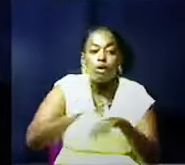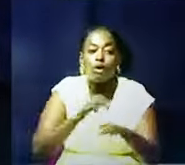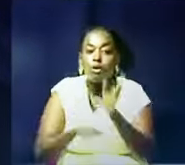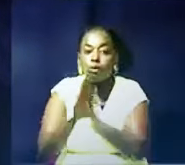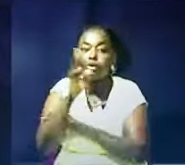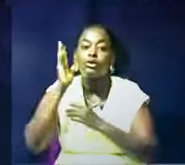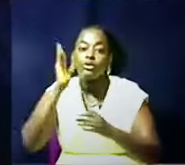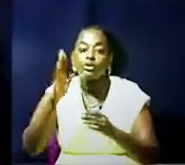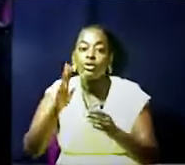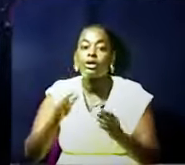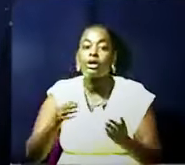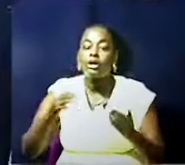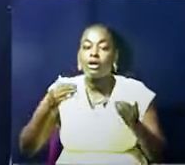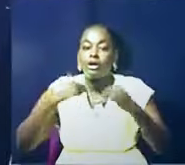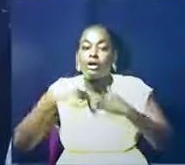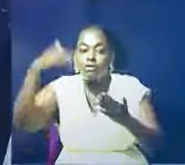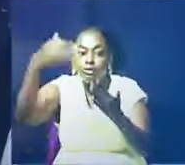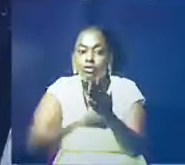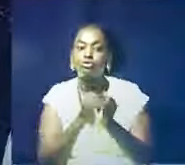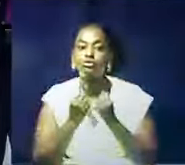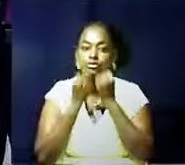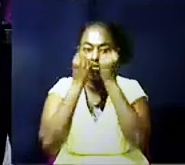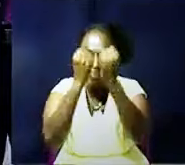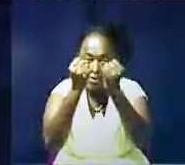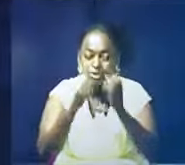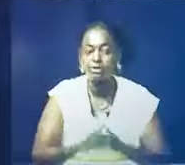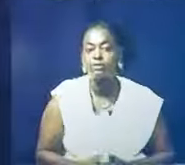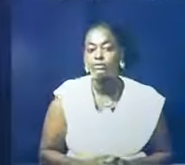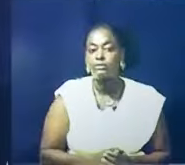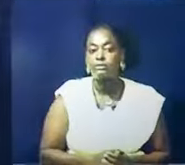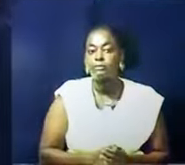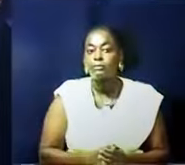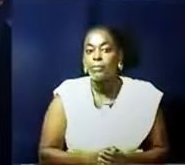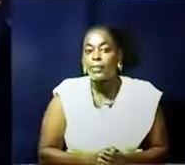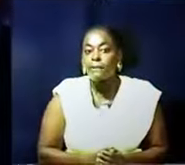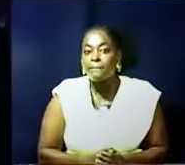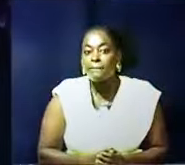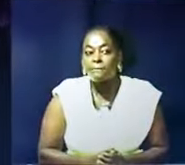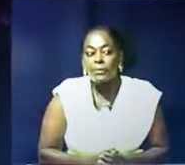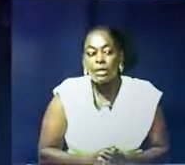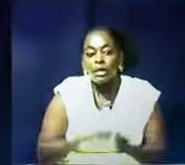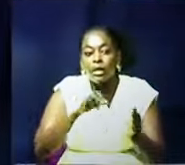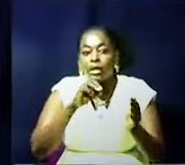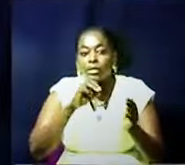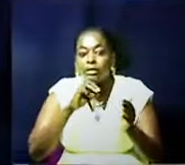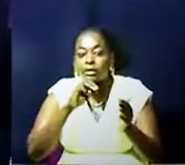that sense, they are changed. And then